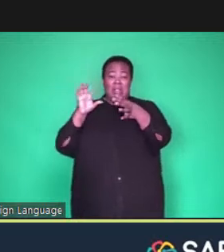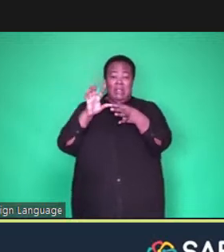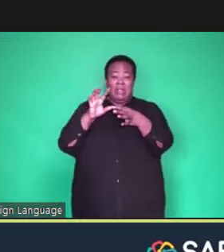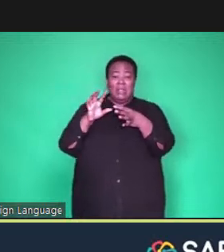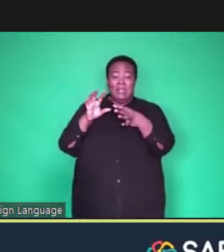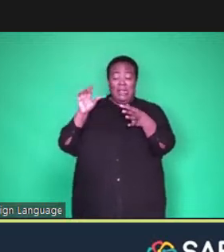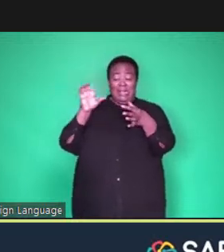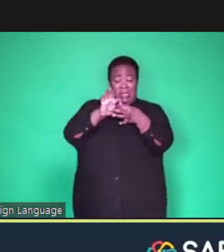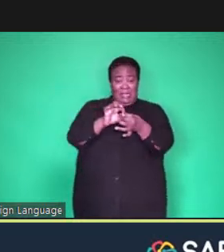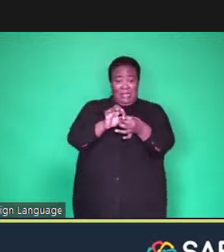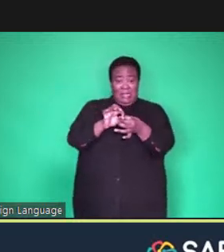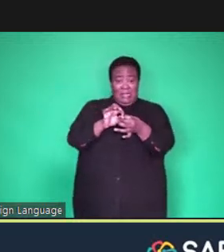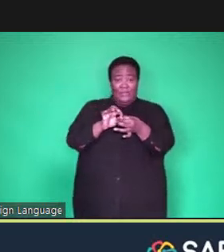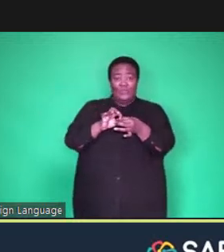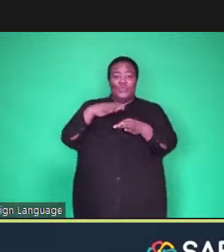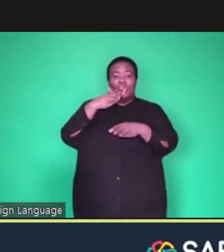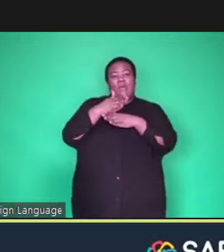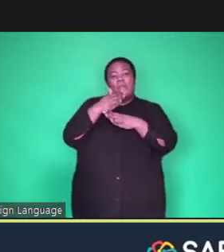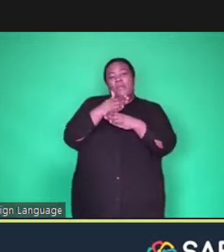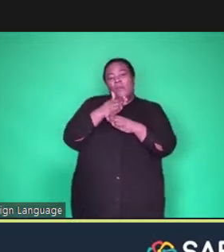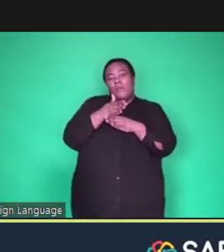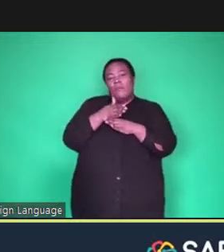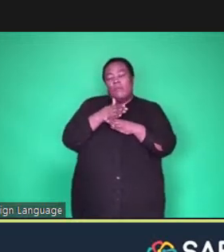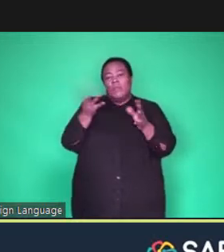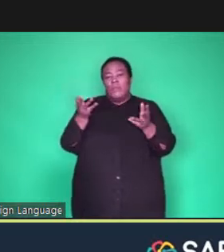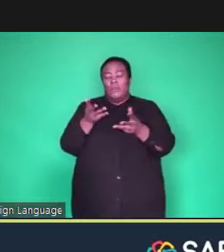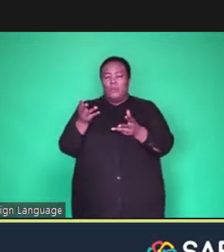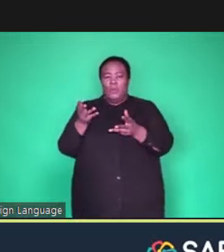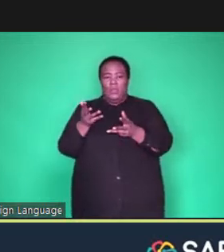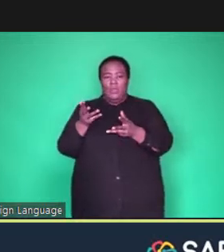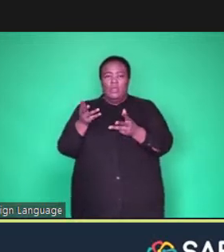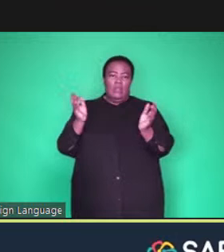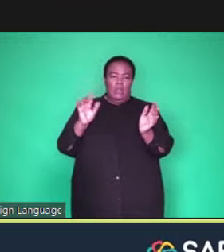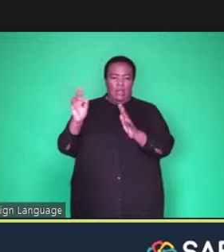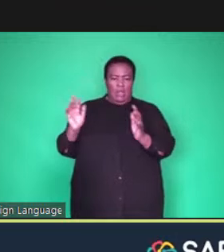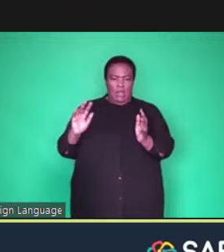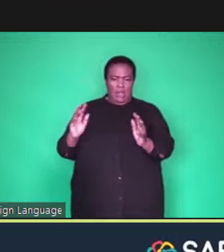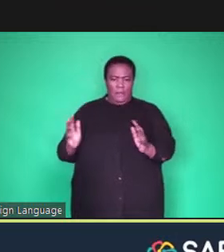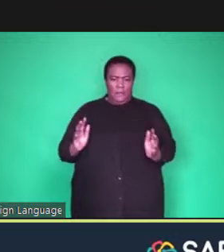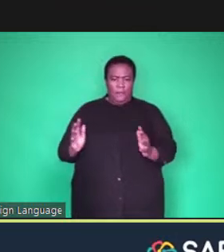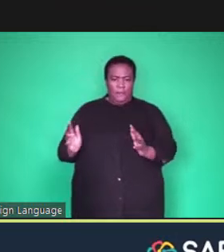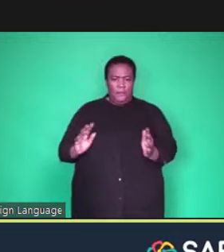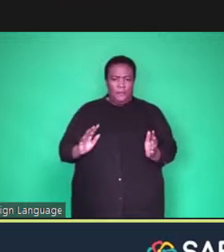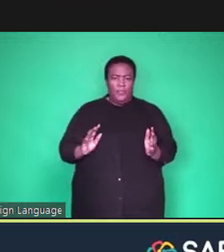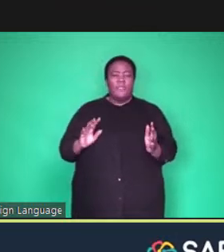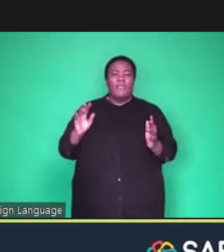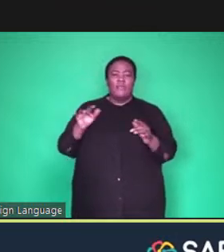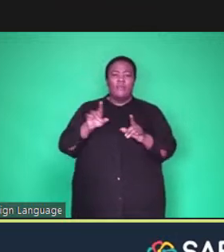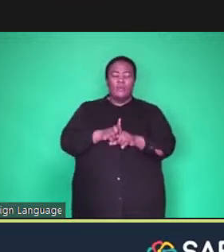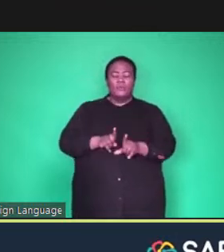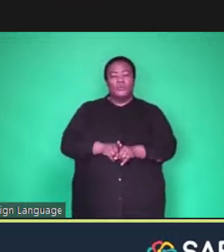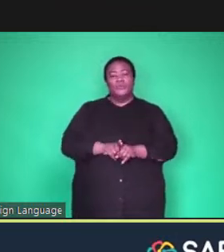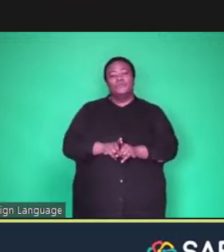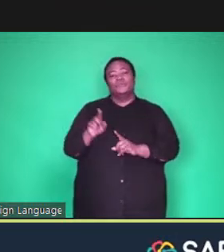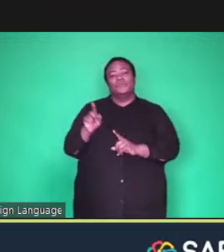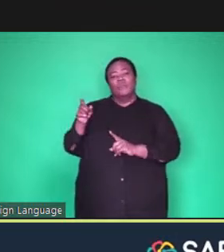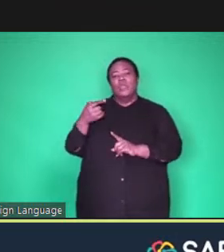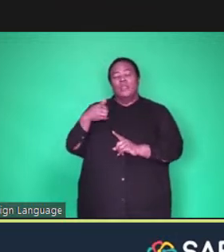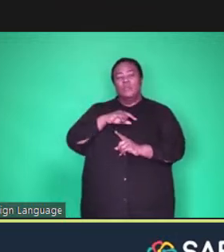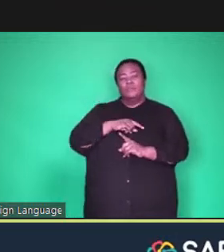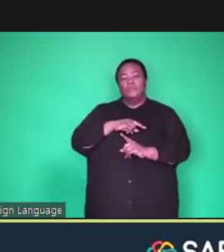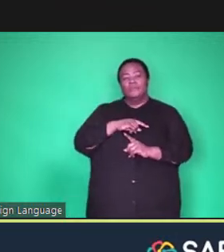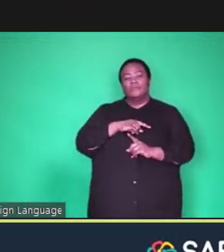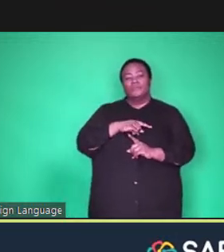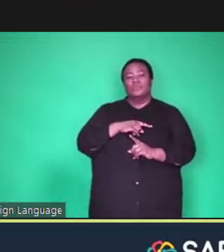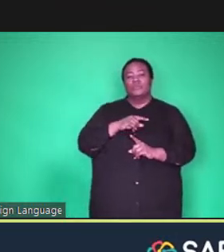rural areas where those so-called Bantustans were, poll taxes, which had to be responded to in